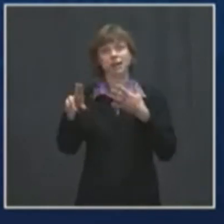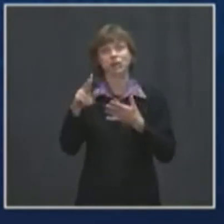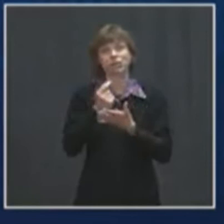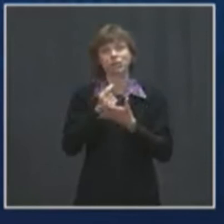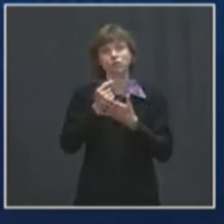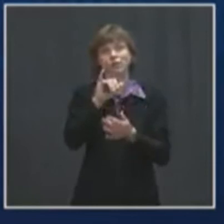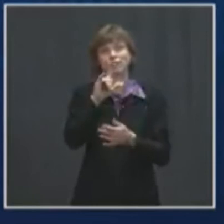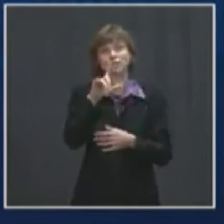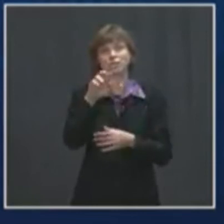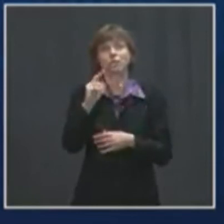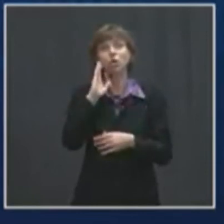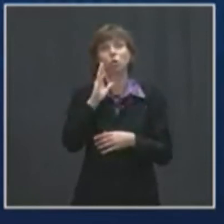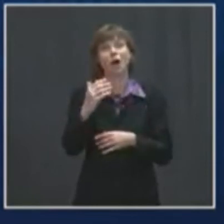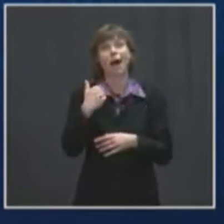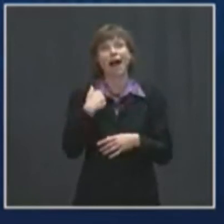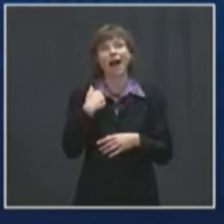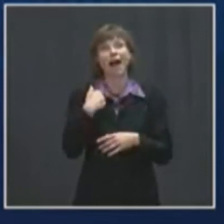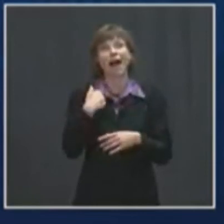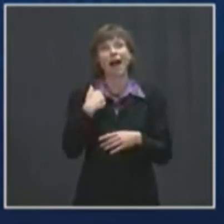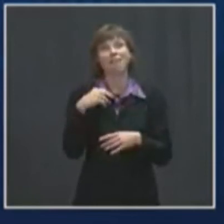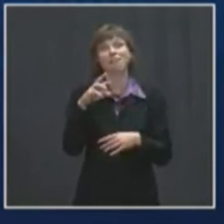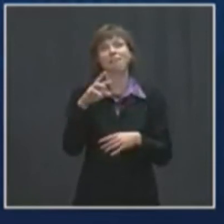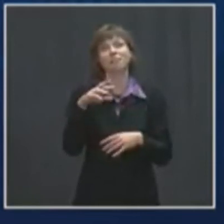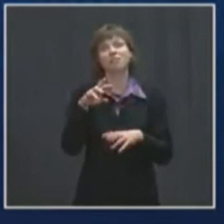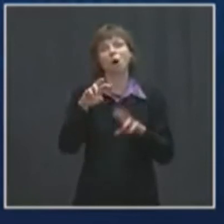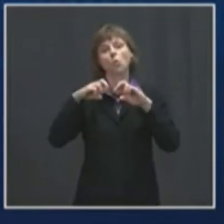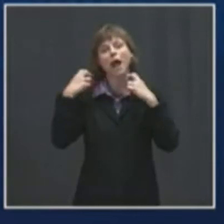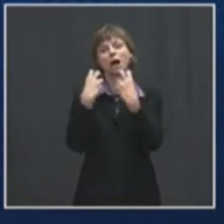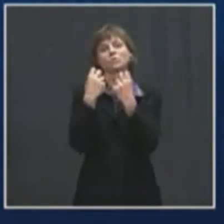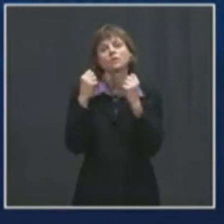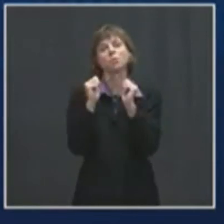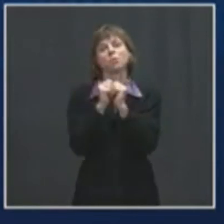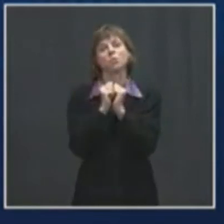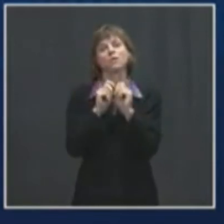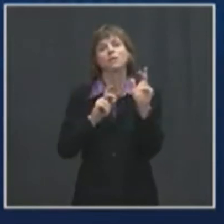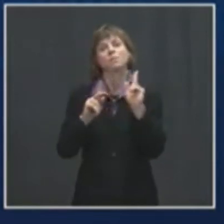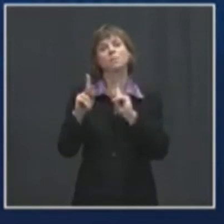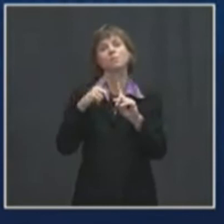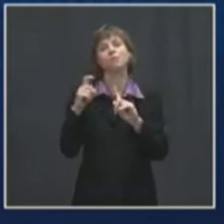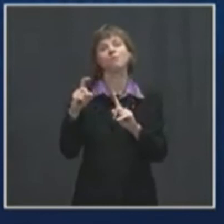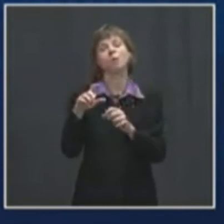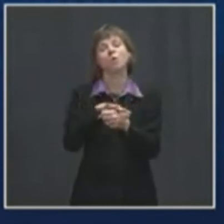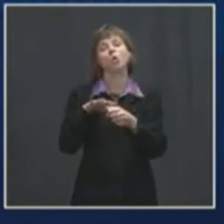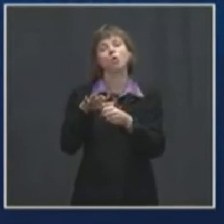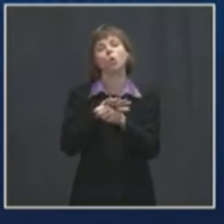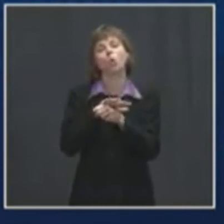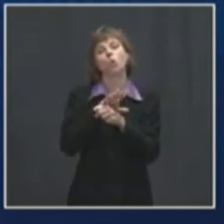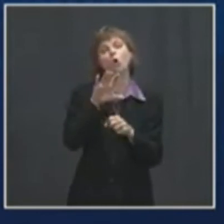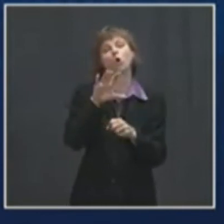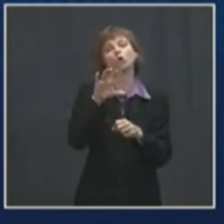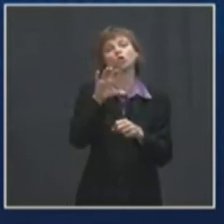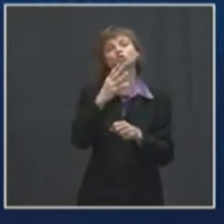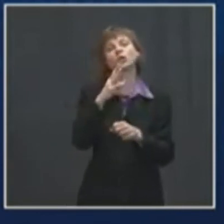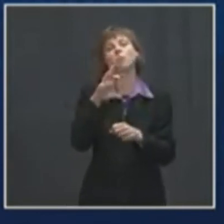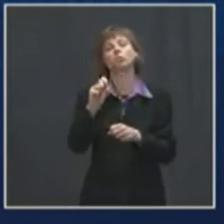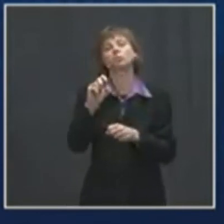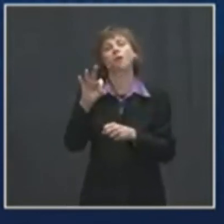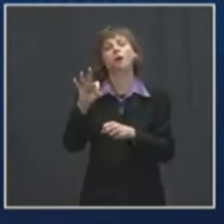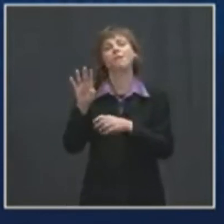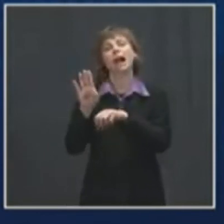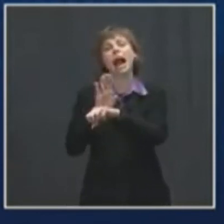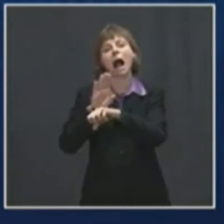Yellen will hold a virtual roundtable with participants from local Black chambers of commerce from across the country to discuss the importance of passing